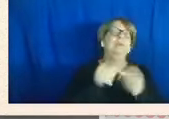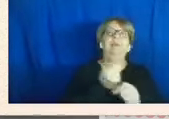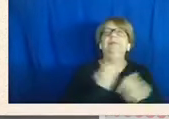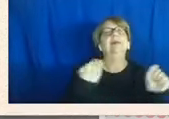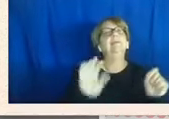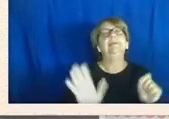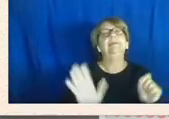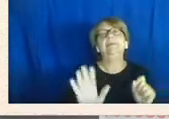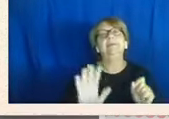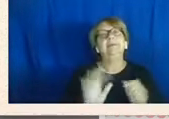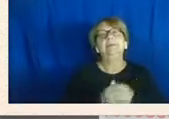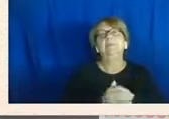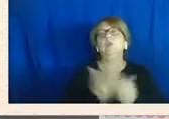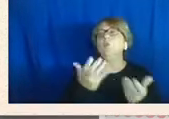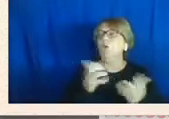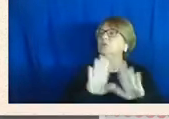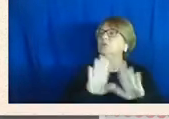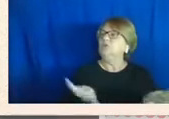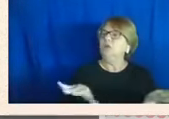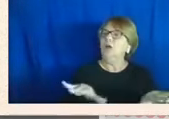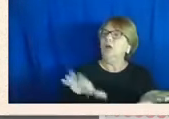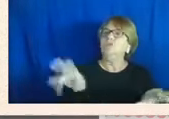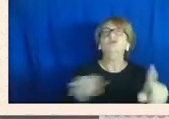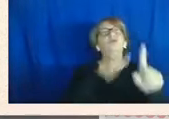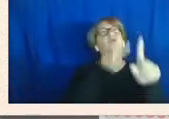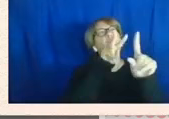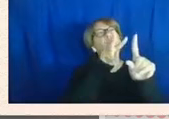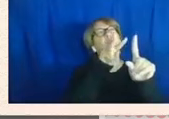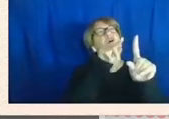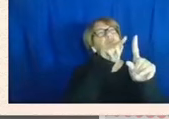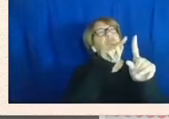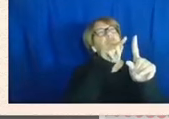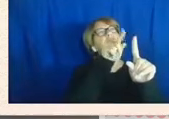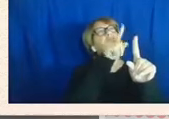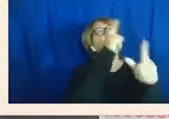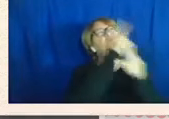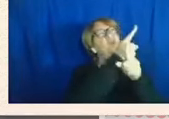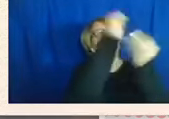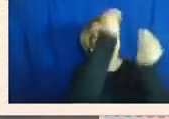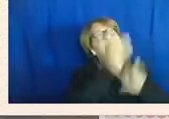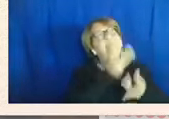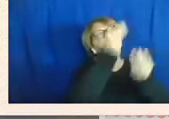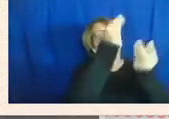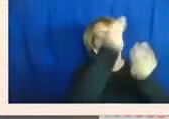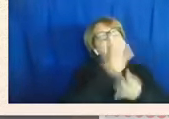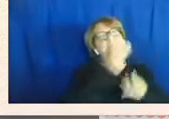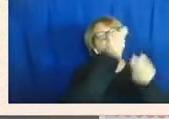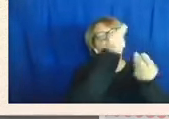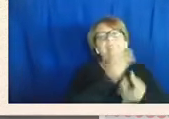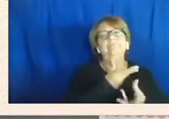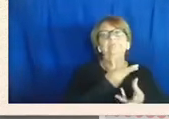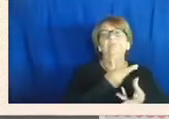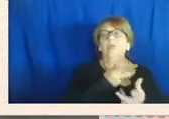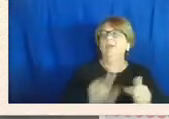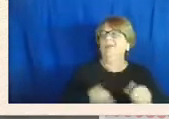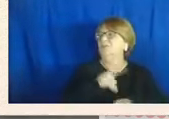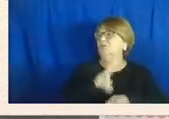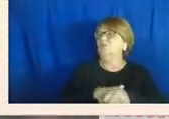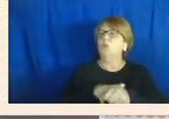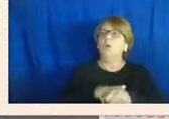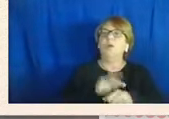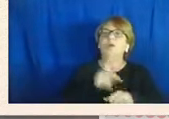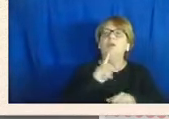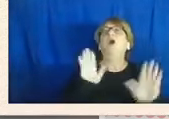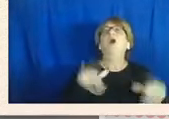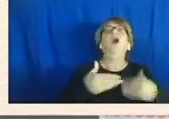children to look at you as a source of accurate information. And it's very normal to just kind of blanket reassure sometimes, oh,